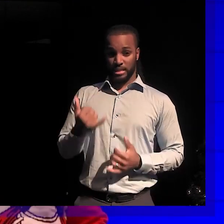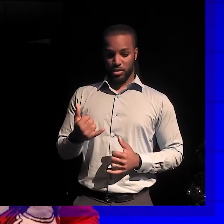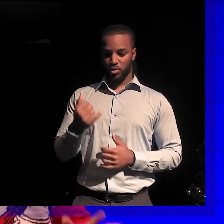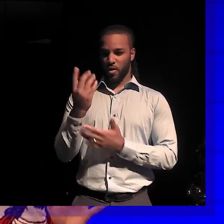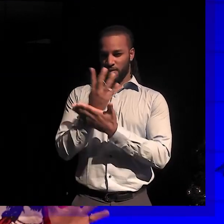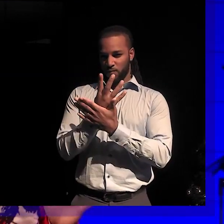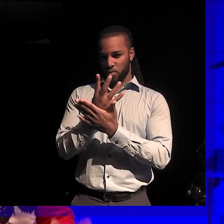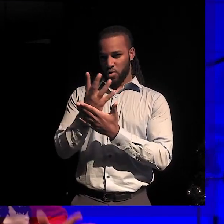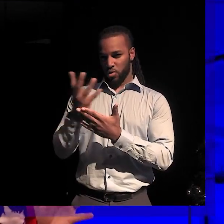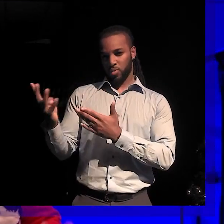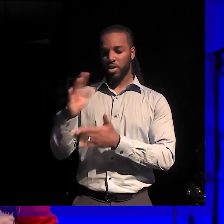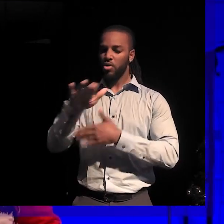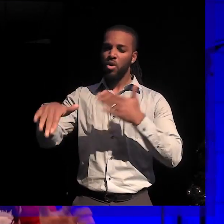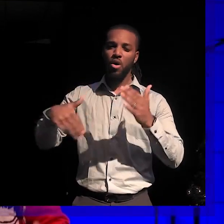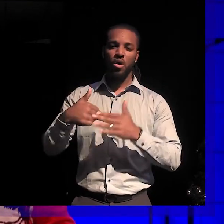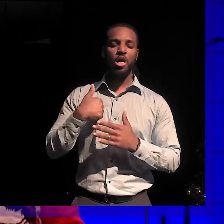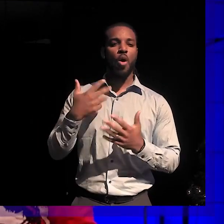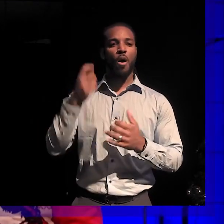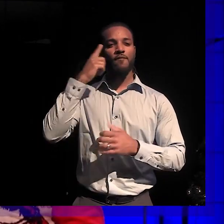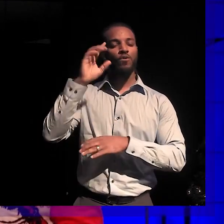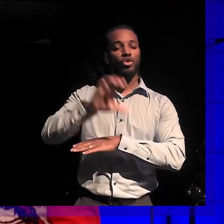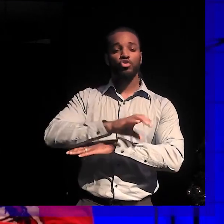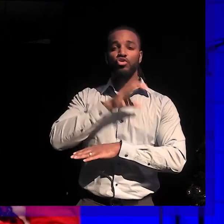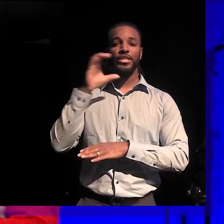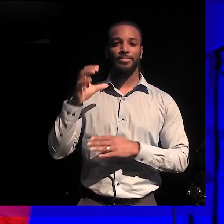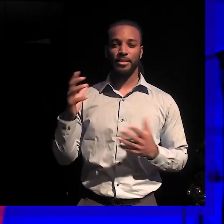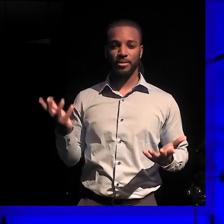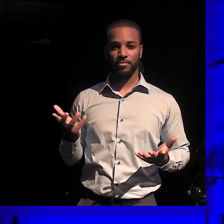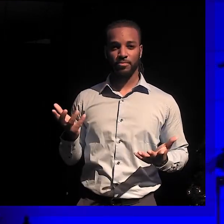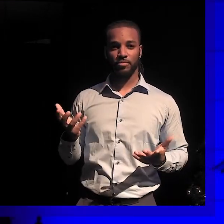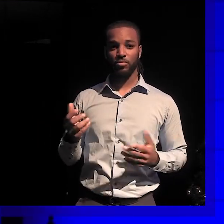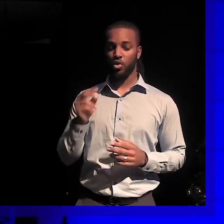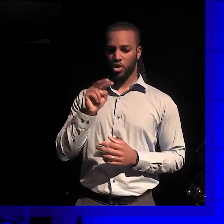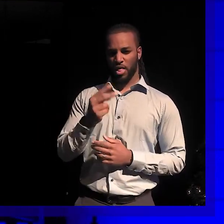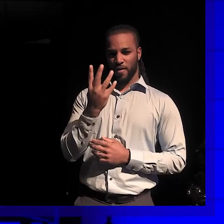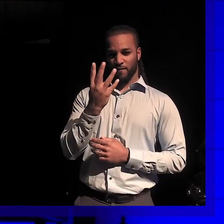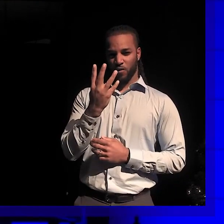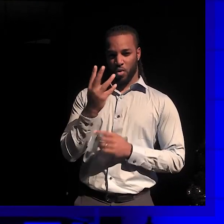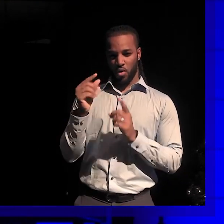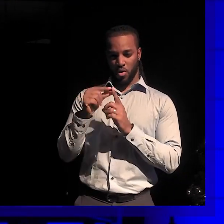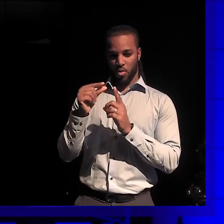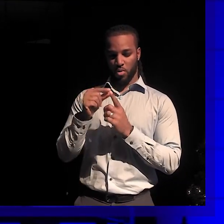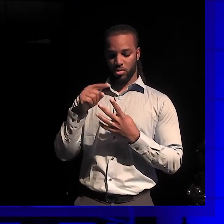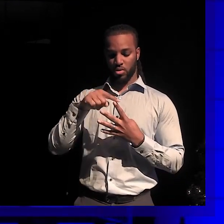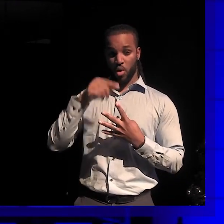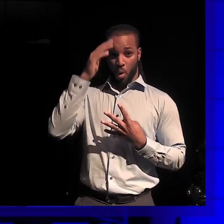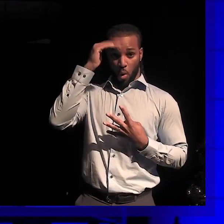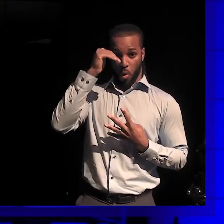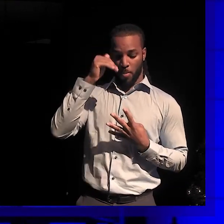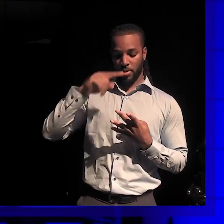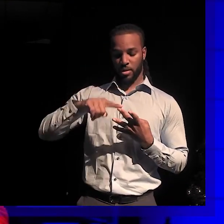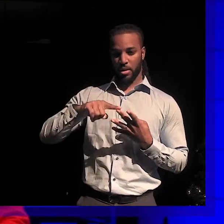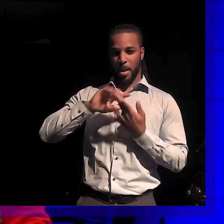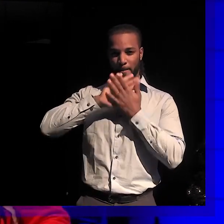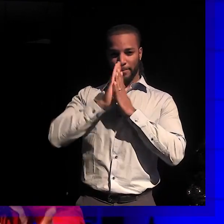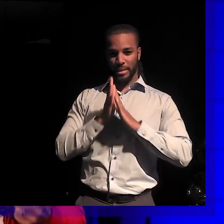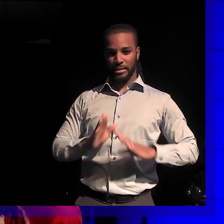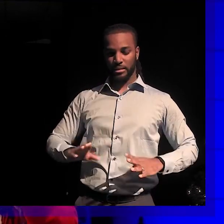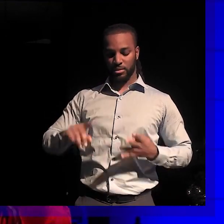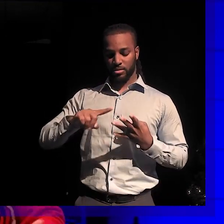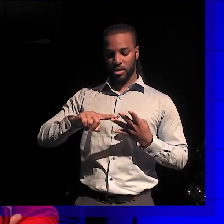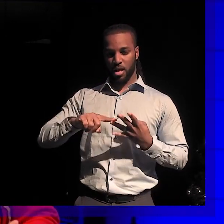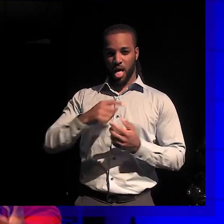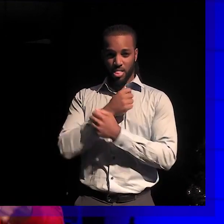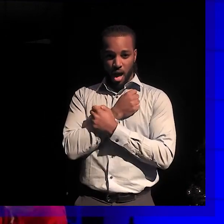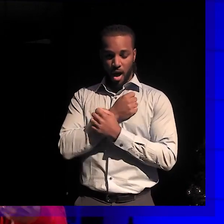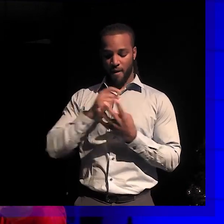of our series, All I Want for Christmas Is. We've been looking at the four words of Advent: hope, peace, love,